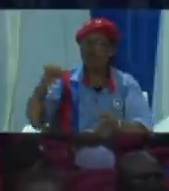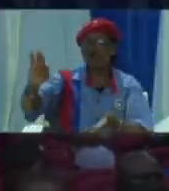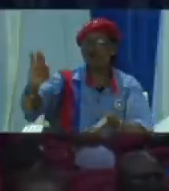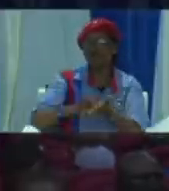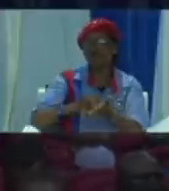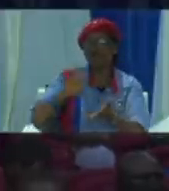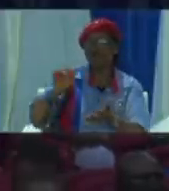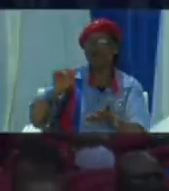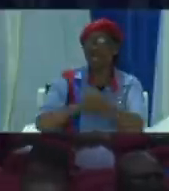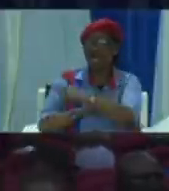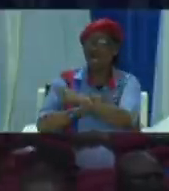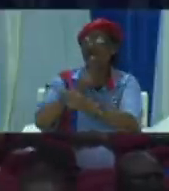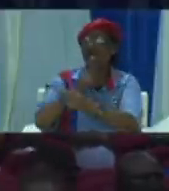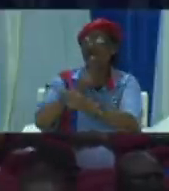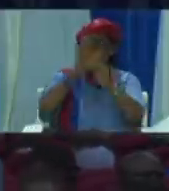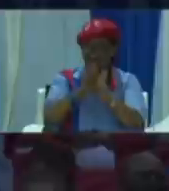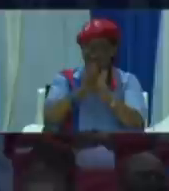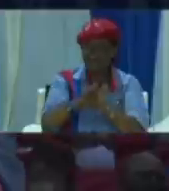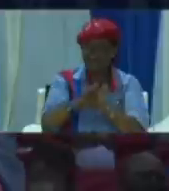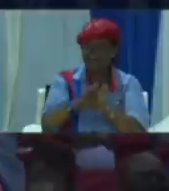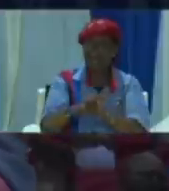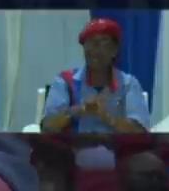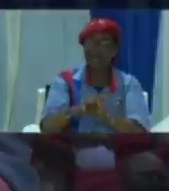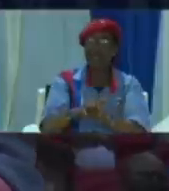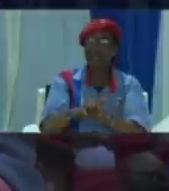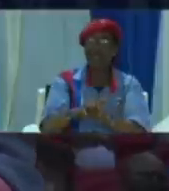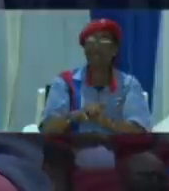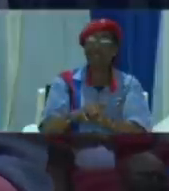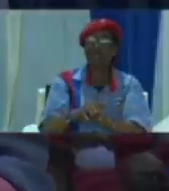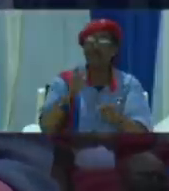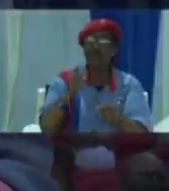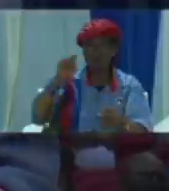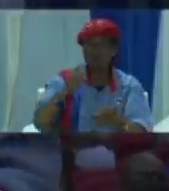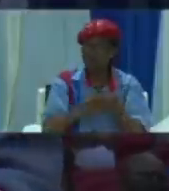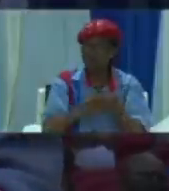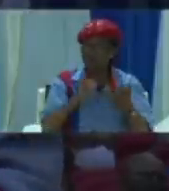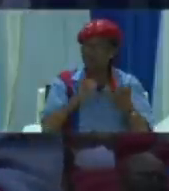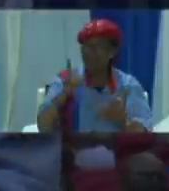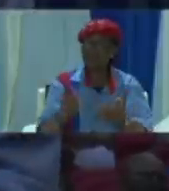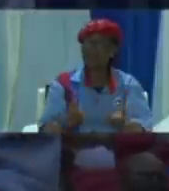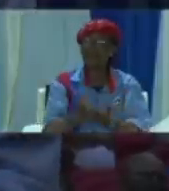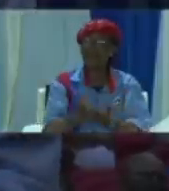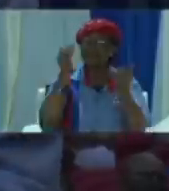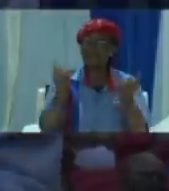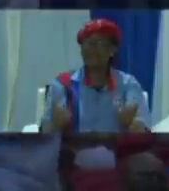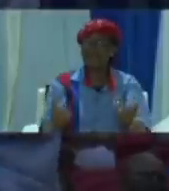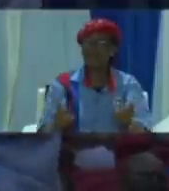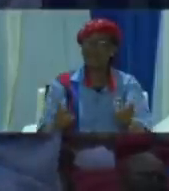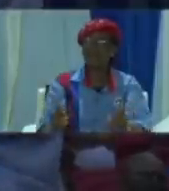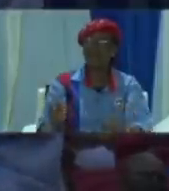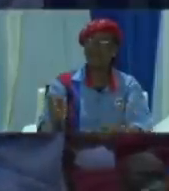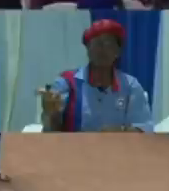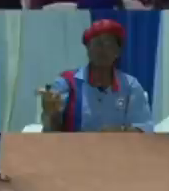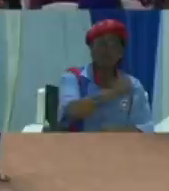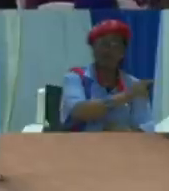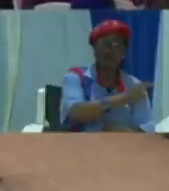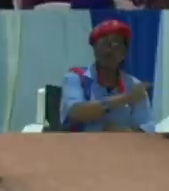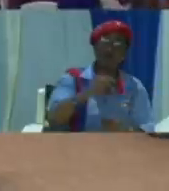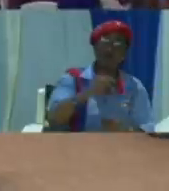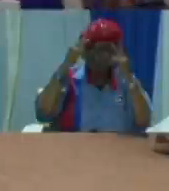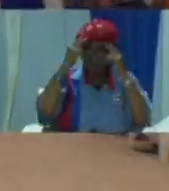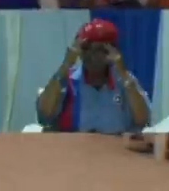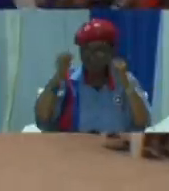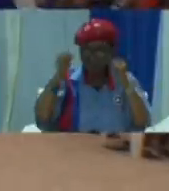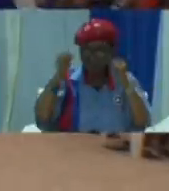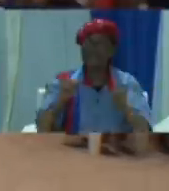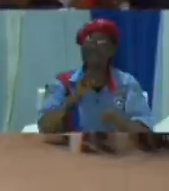I prophesy to someone right now. Your Moses is coming. Moses